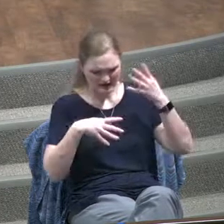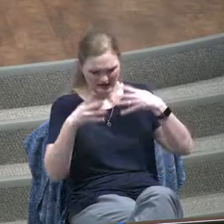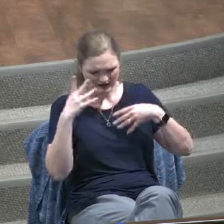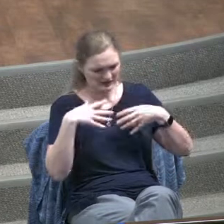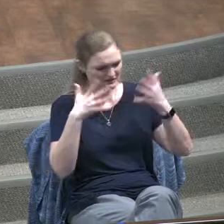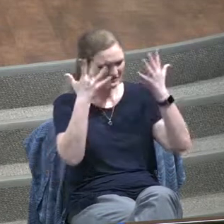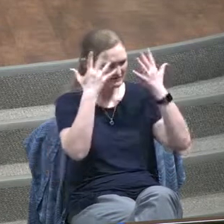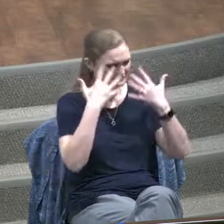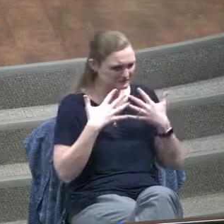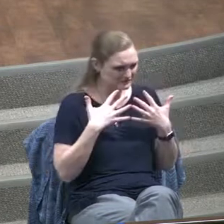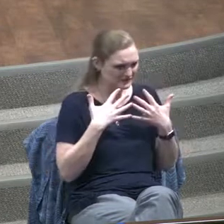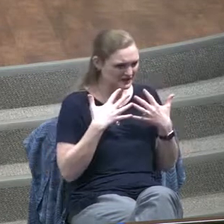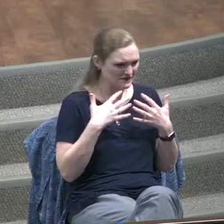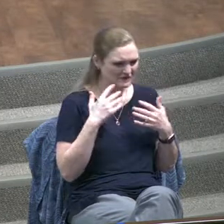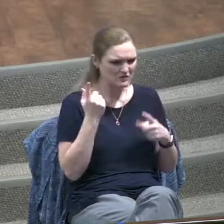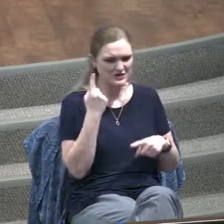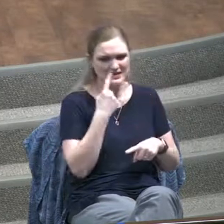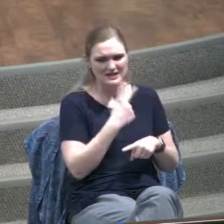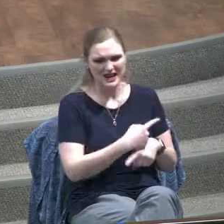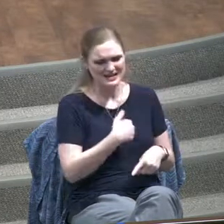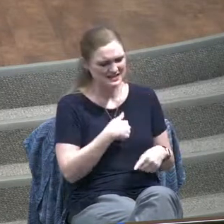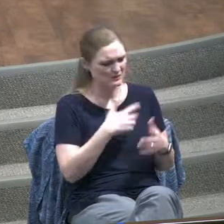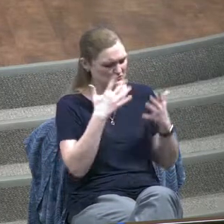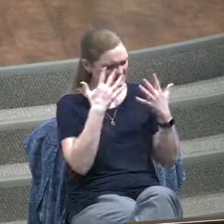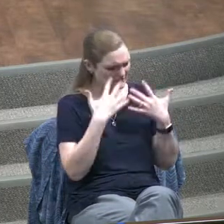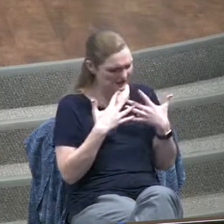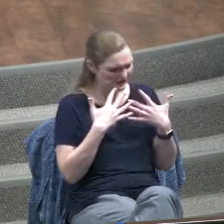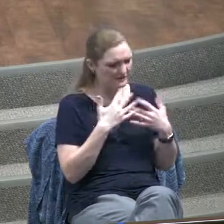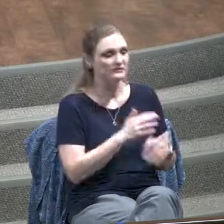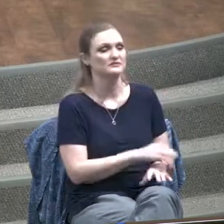mourned for days.